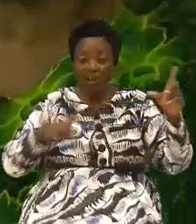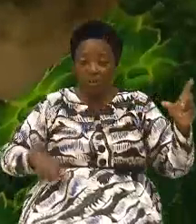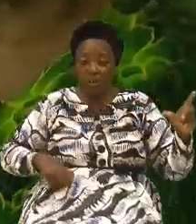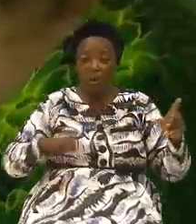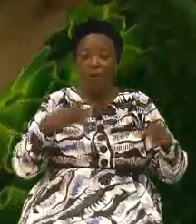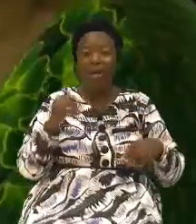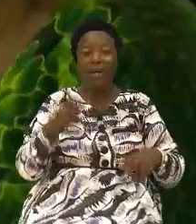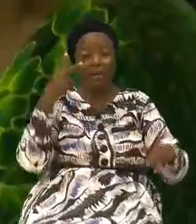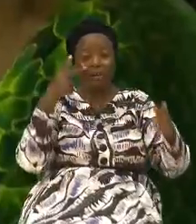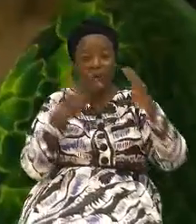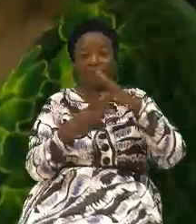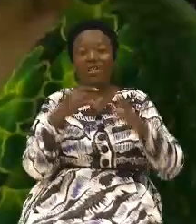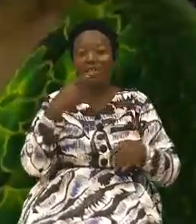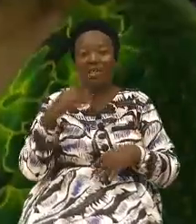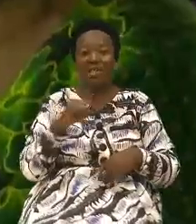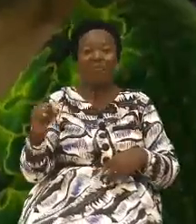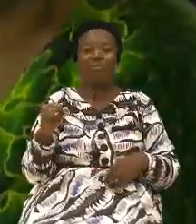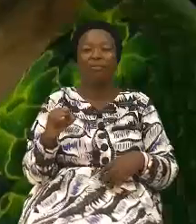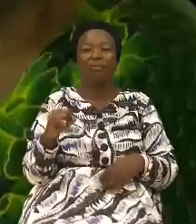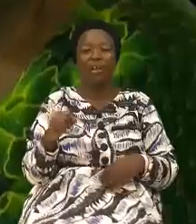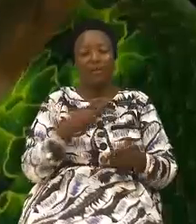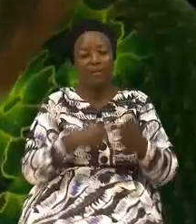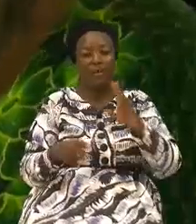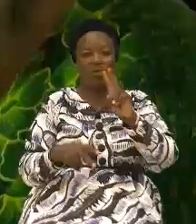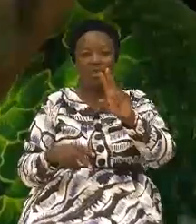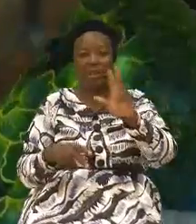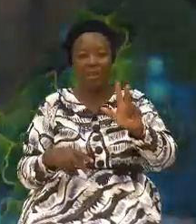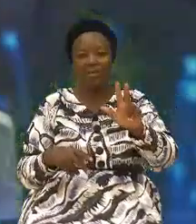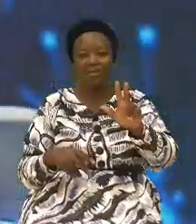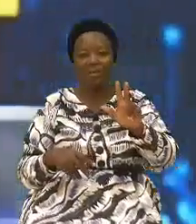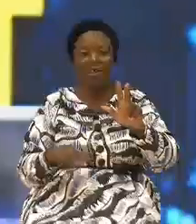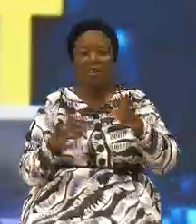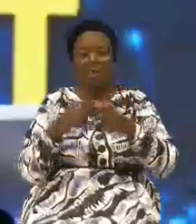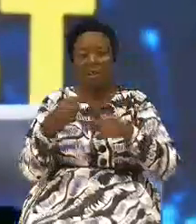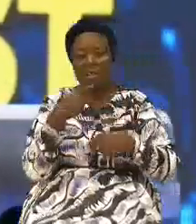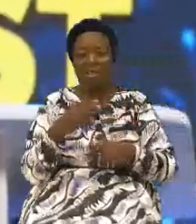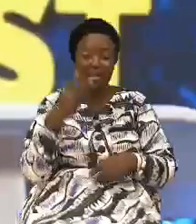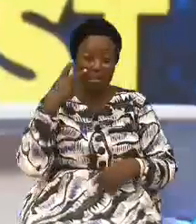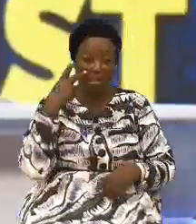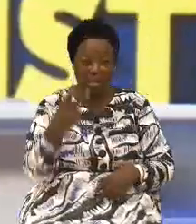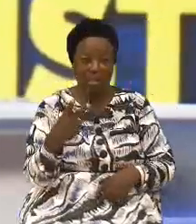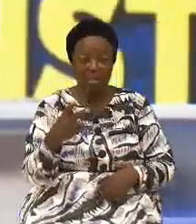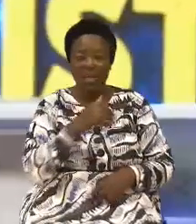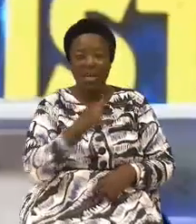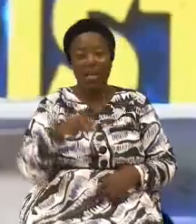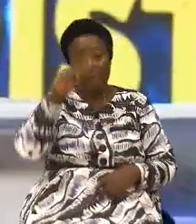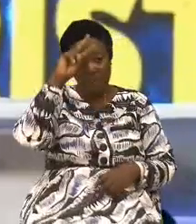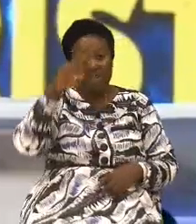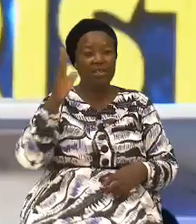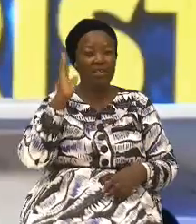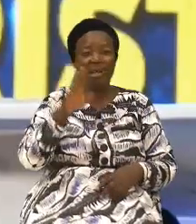prophet, saying, verse 23, it says, behold, a virgin shall be